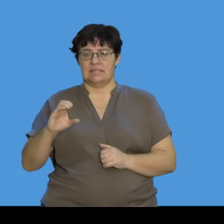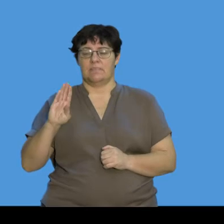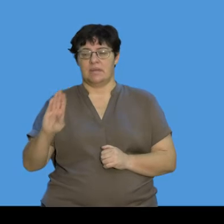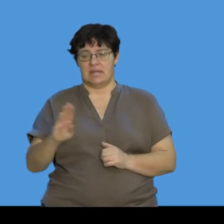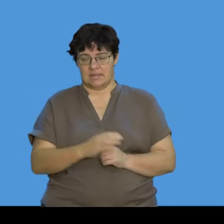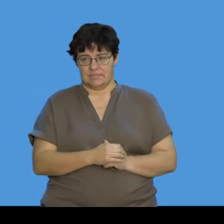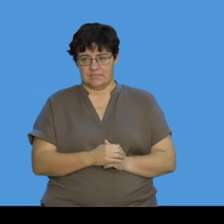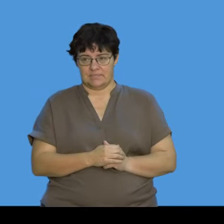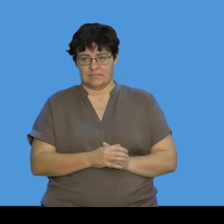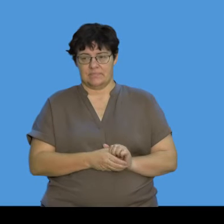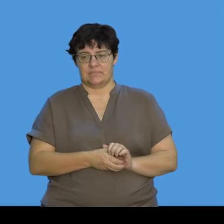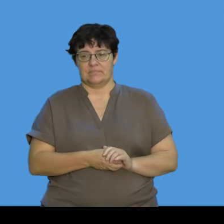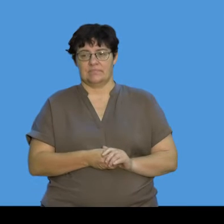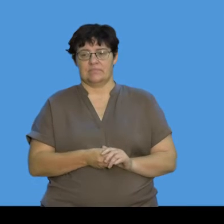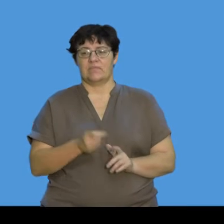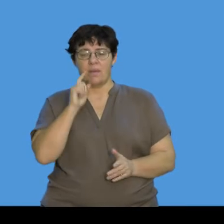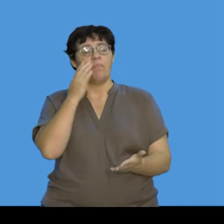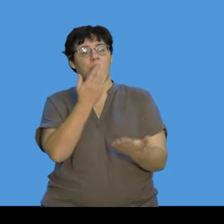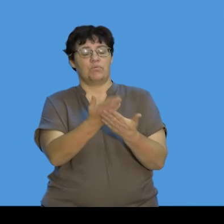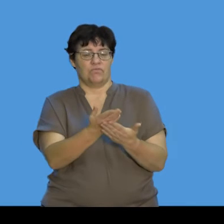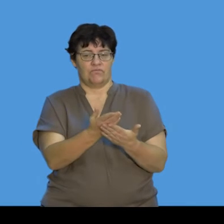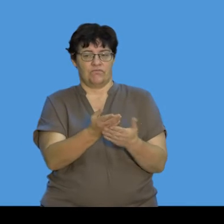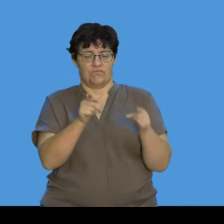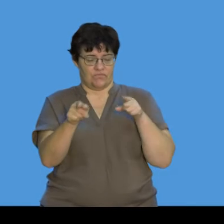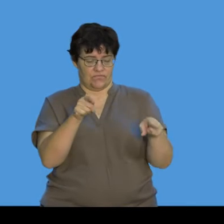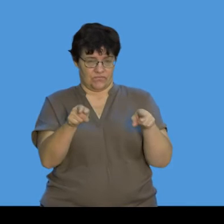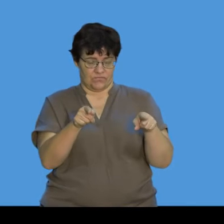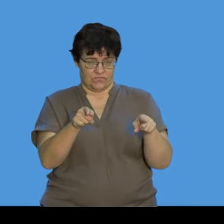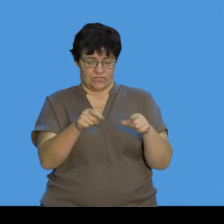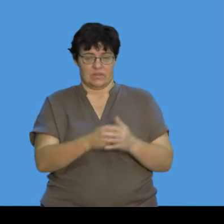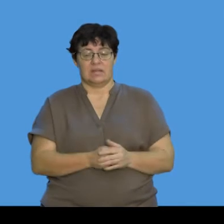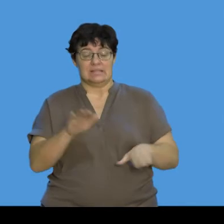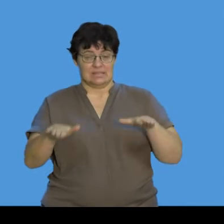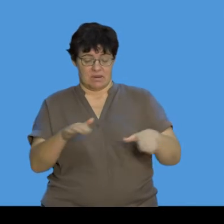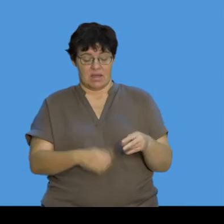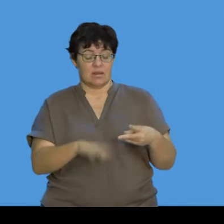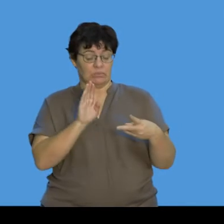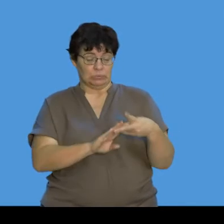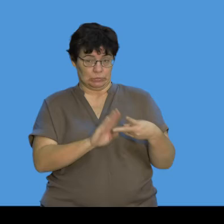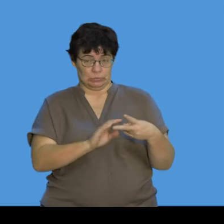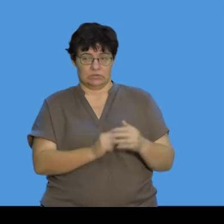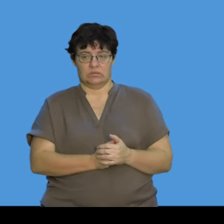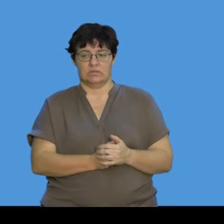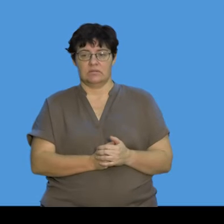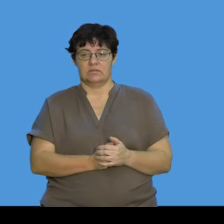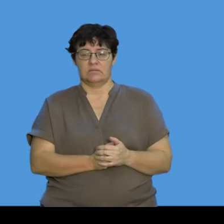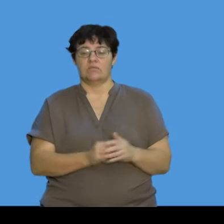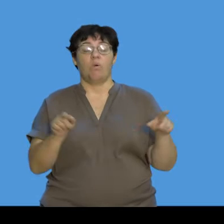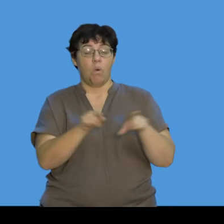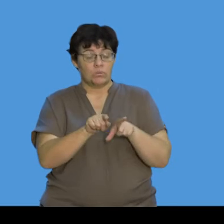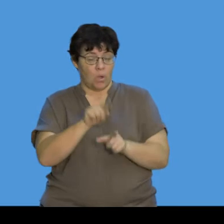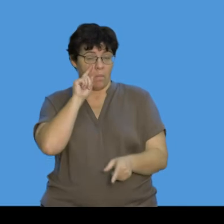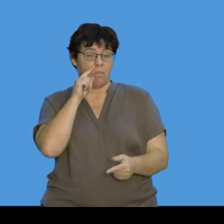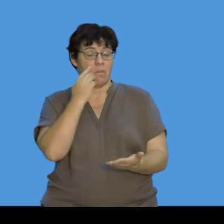CB like that, right? So I must prove these two, number one. And then number two, I must then